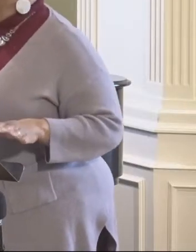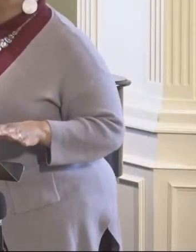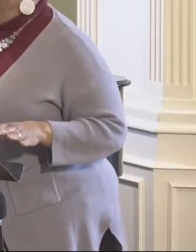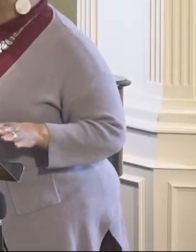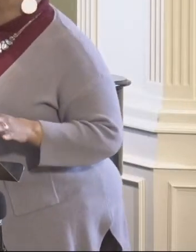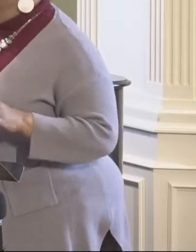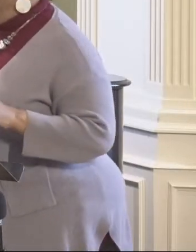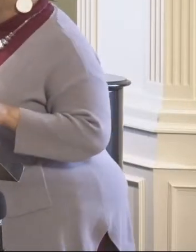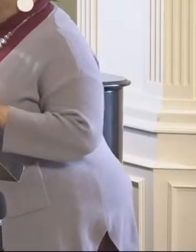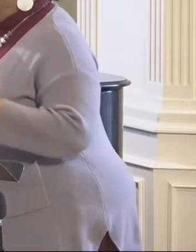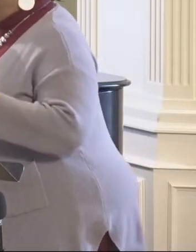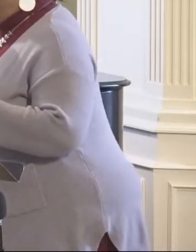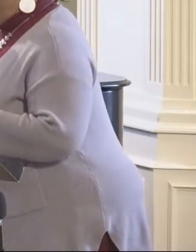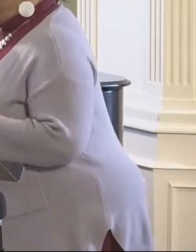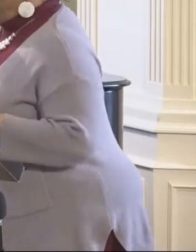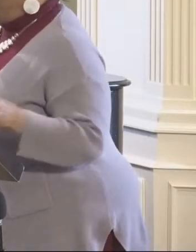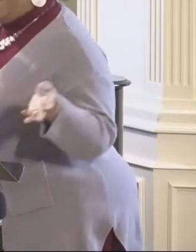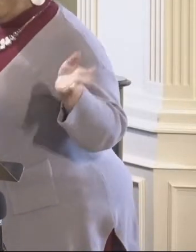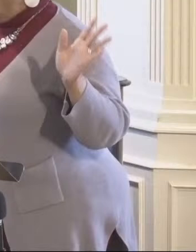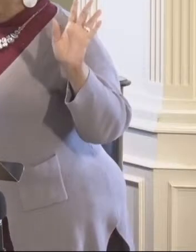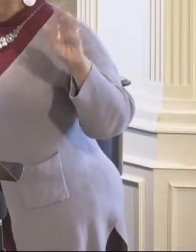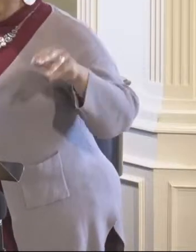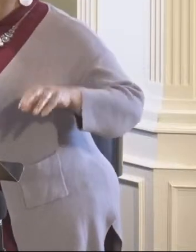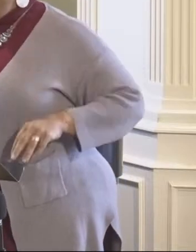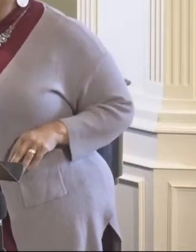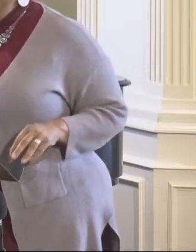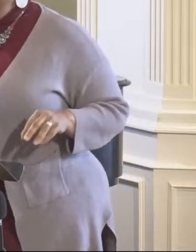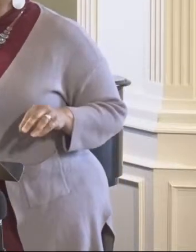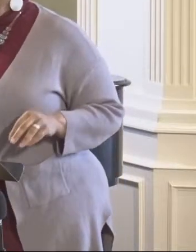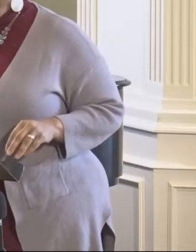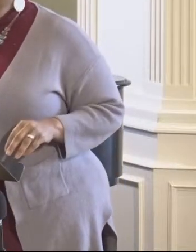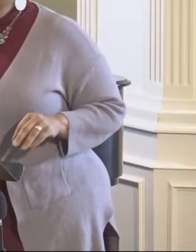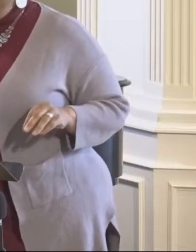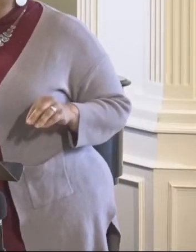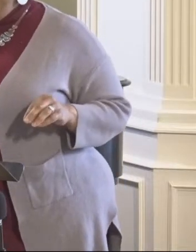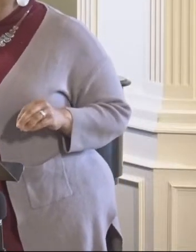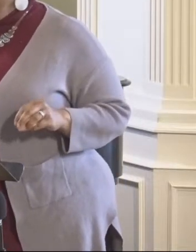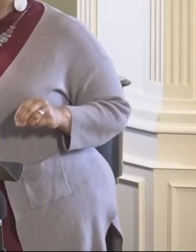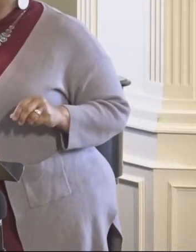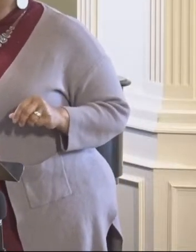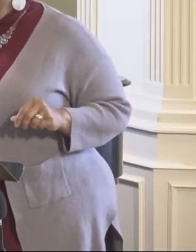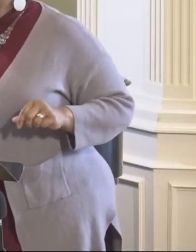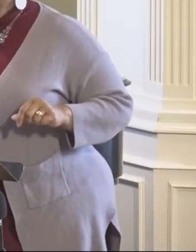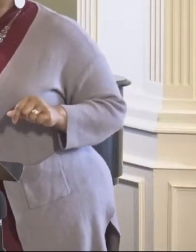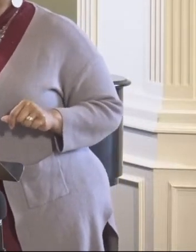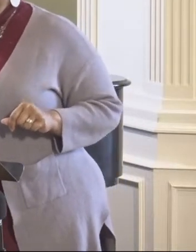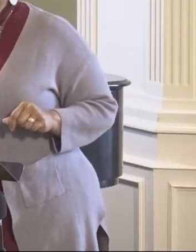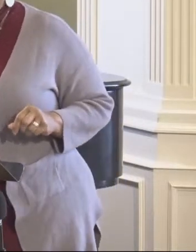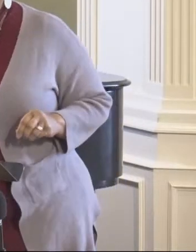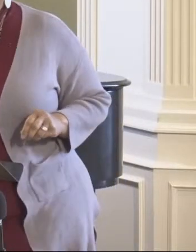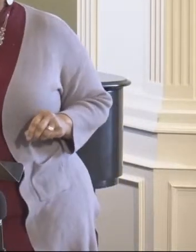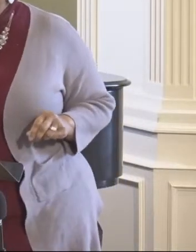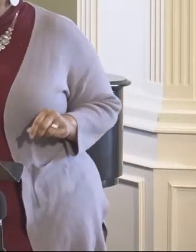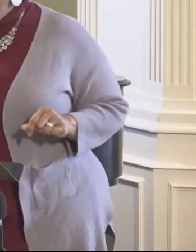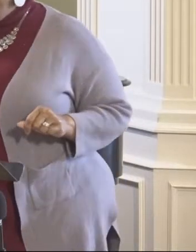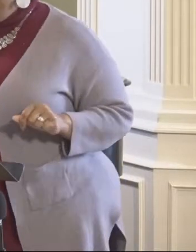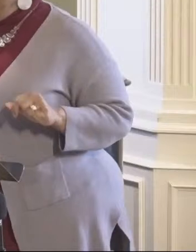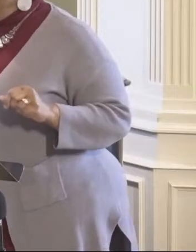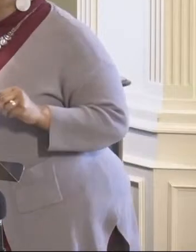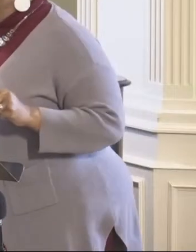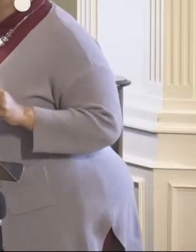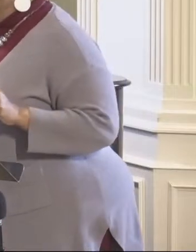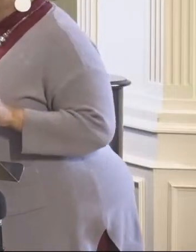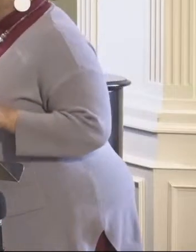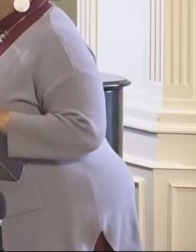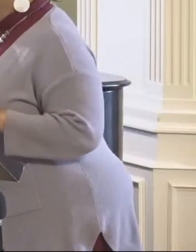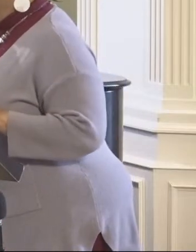Give that rhythm everything. Give it everything you got. It don't mean a thing. All you gotta